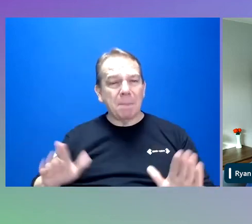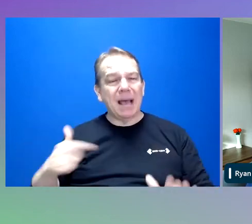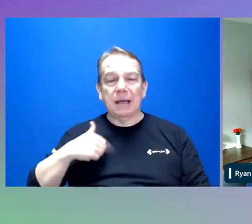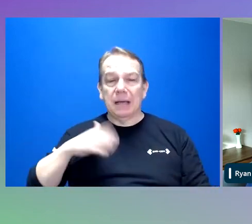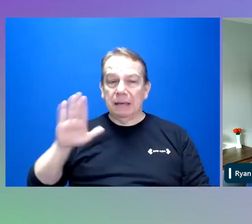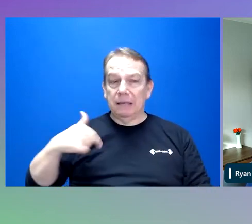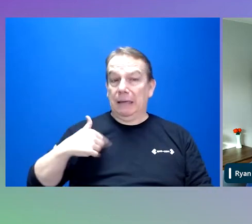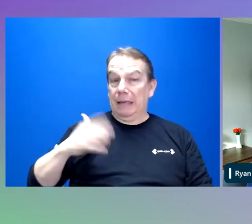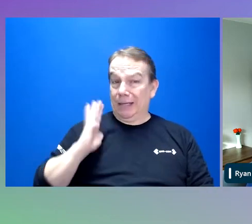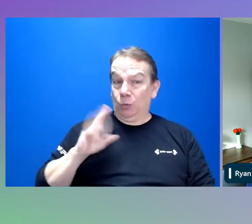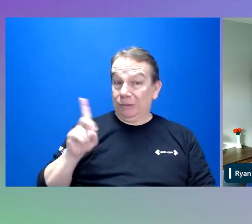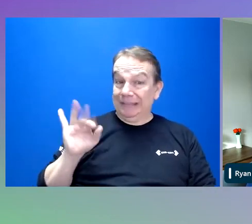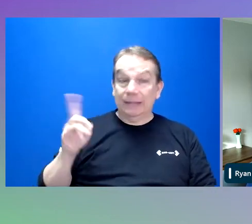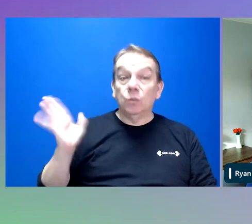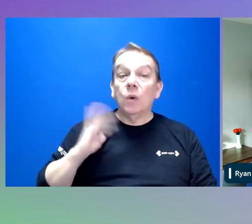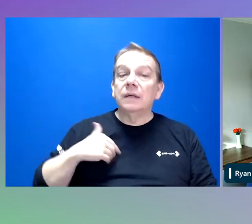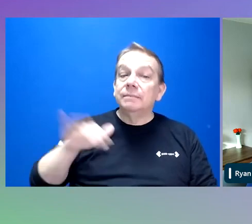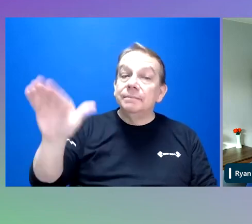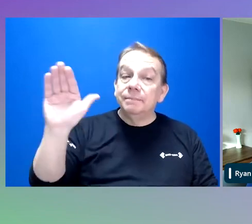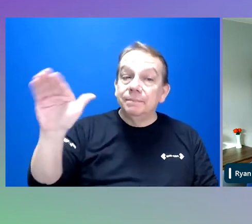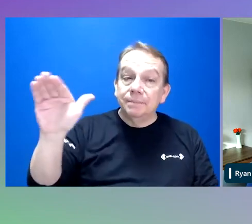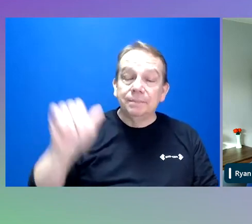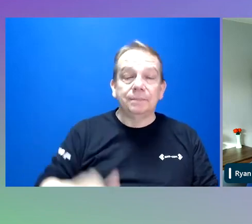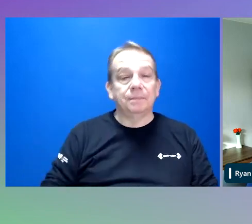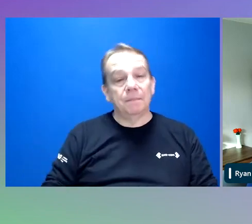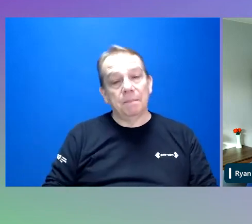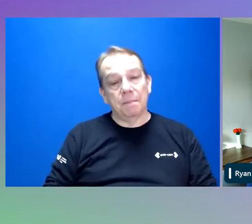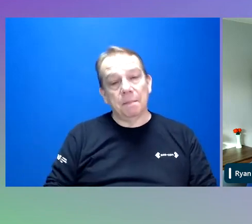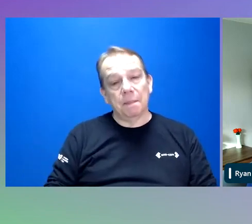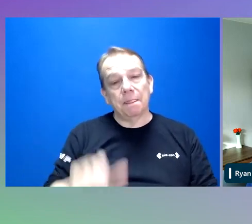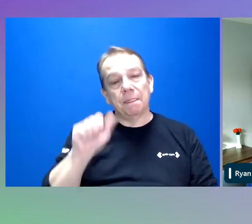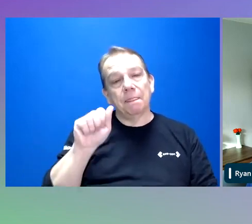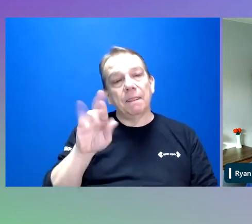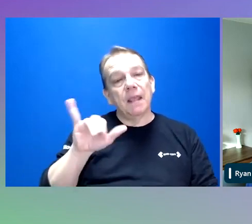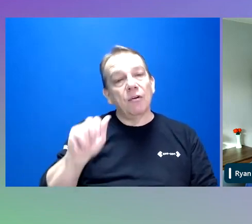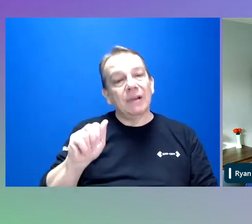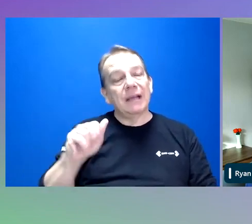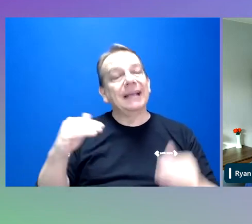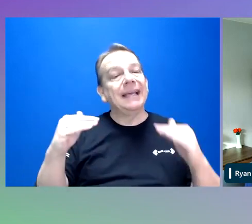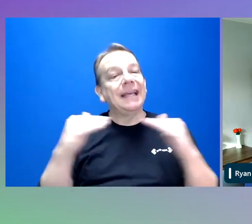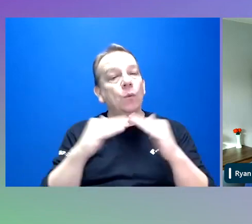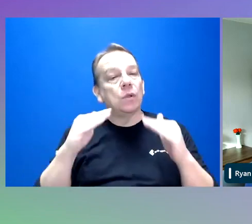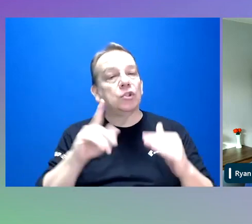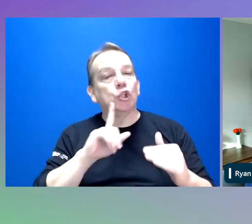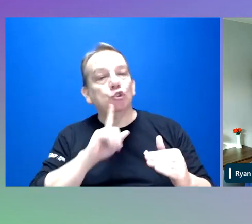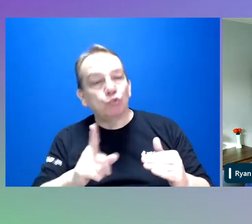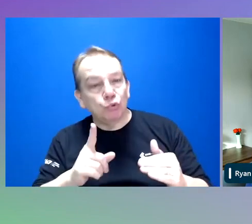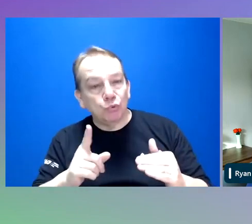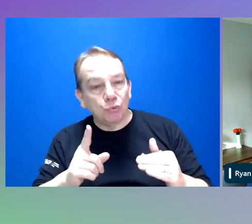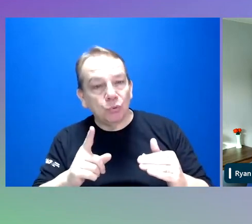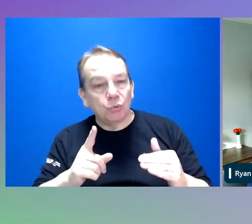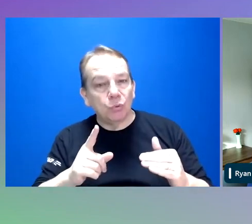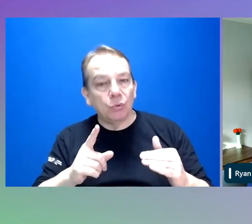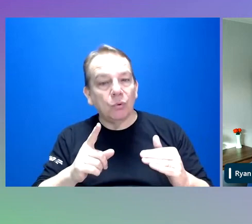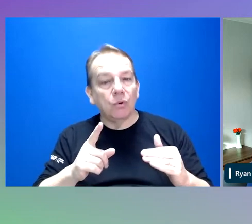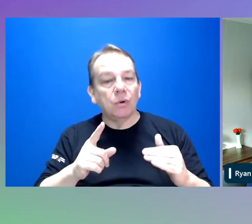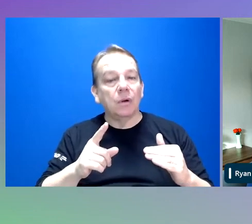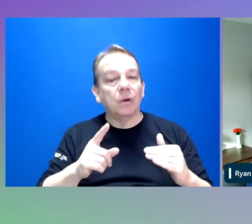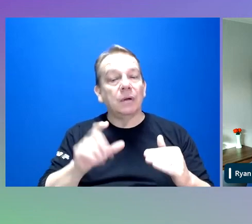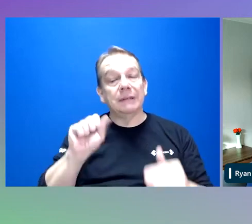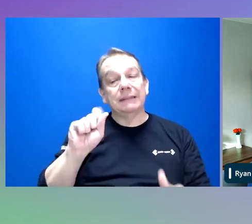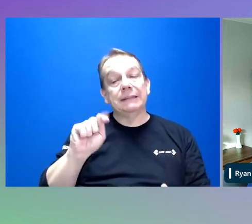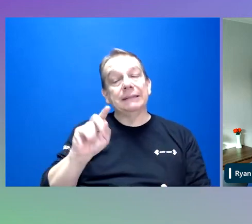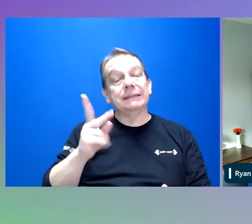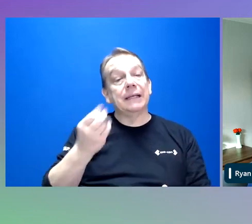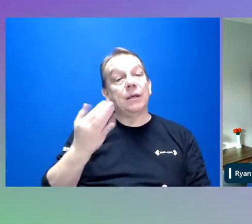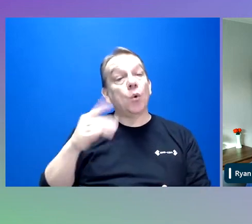do quite a lot is I used to put ARIA hidden equals true on all of those adverts, because the stakeholders and the